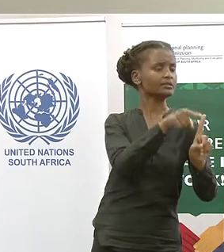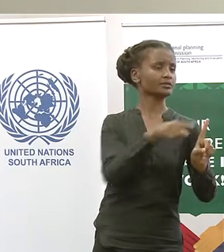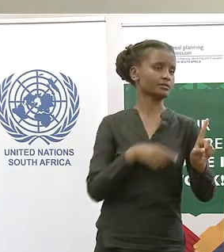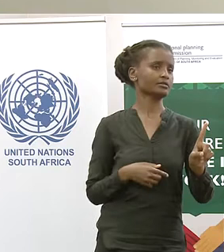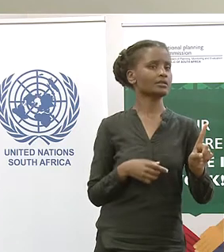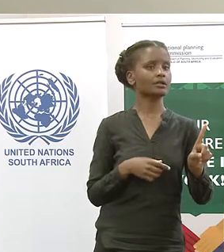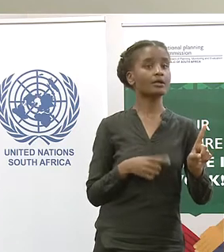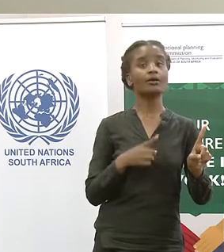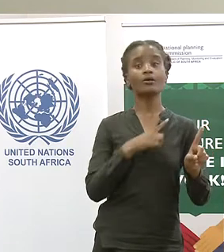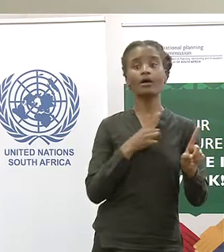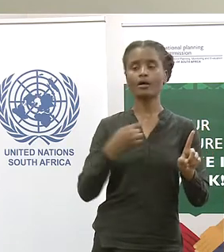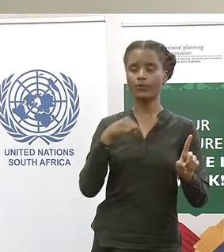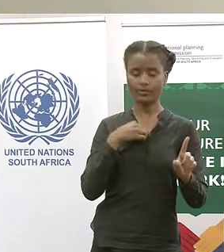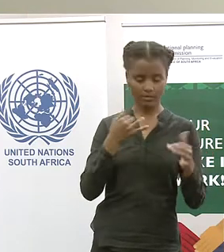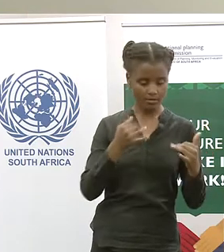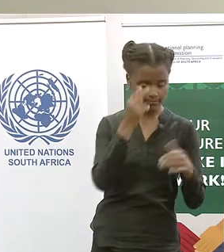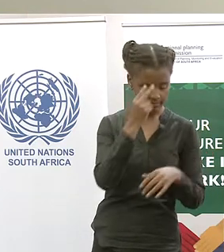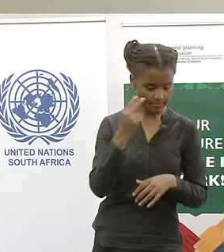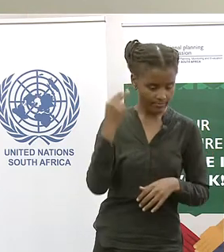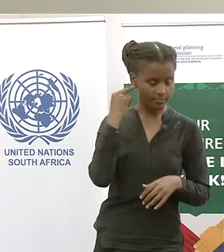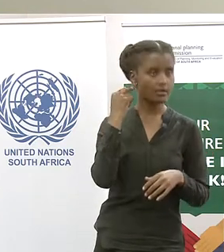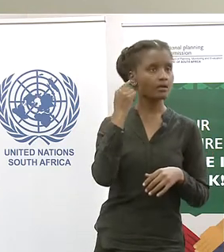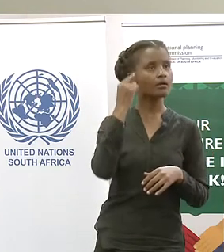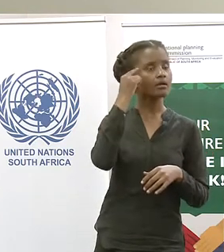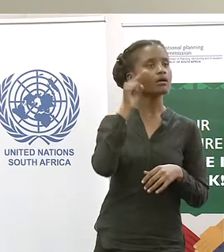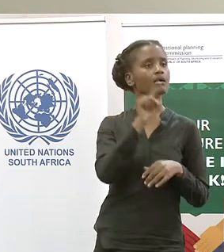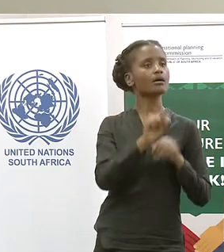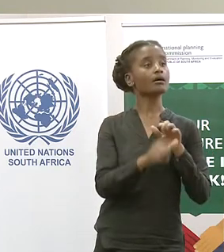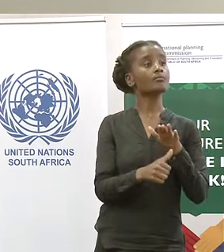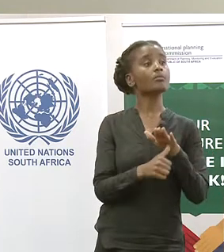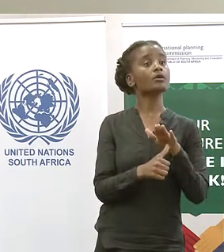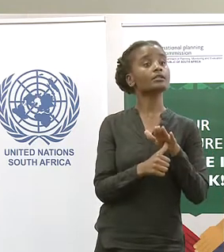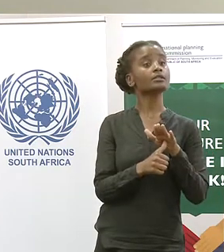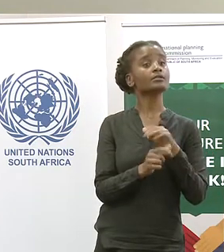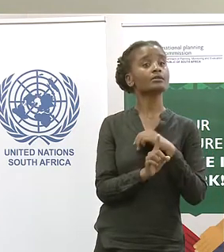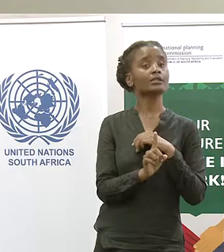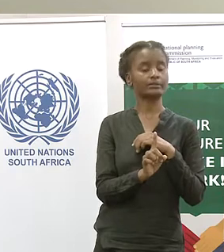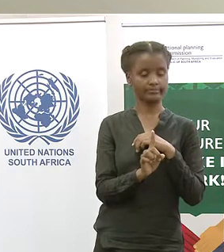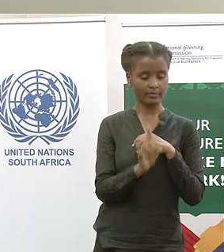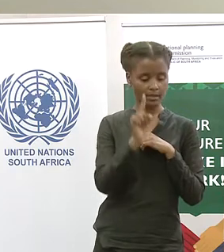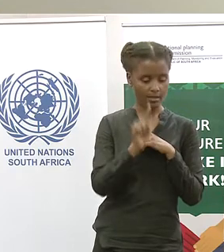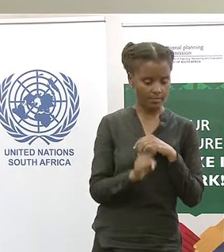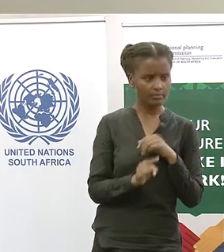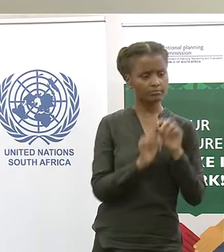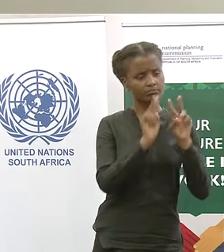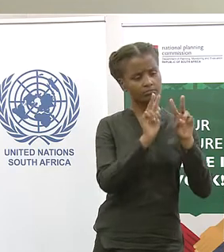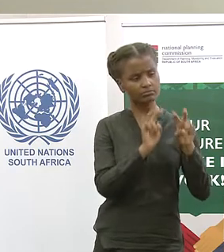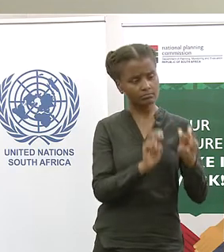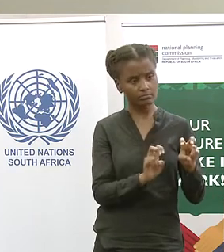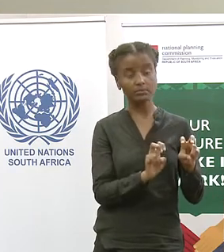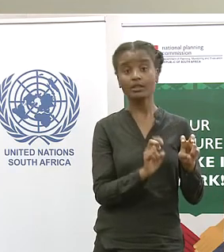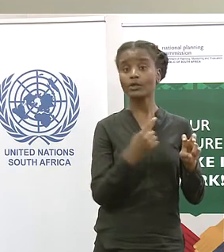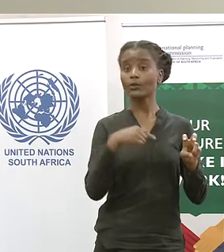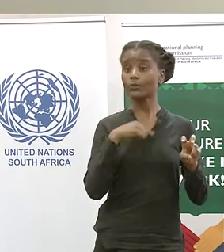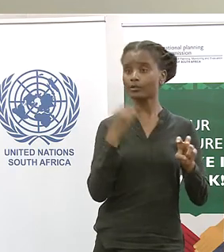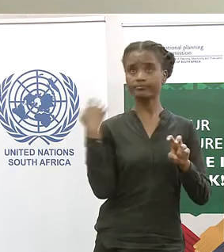we are reflecting, it becomes important that we look at what we have done and what